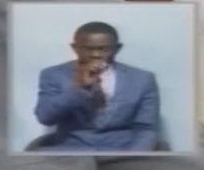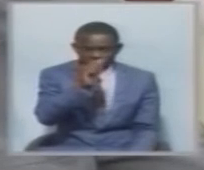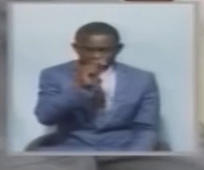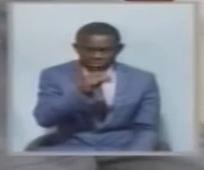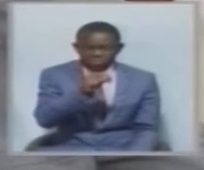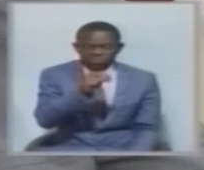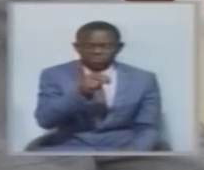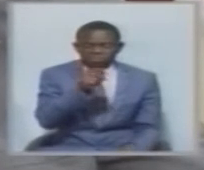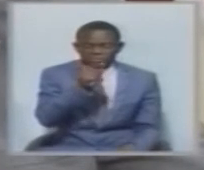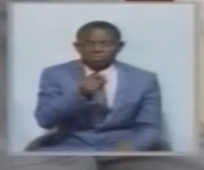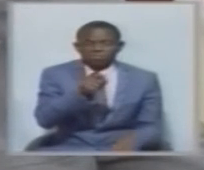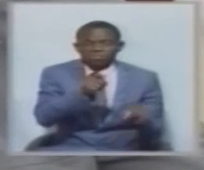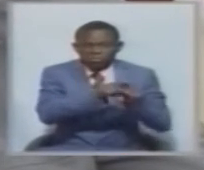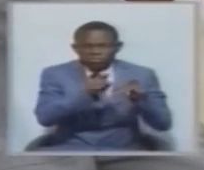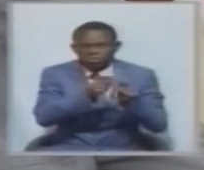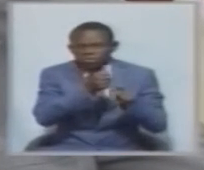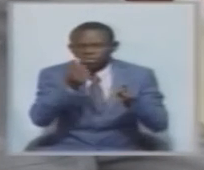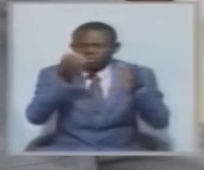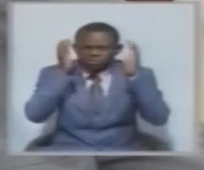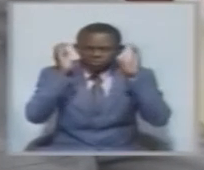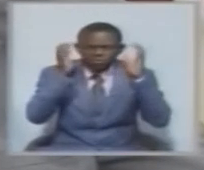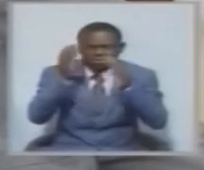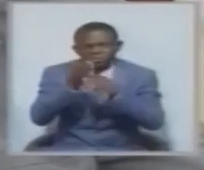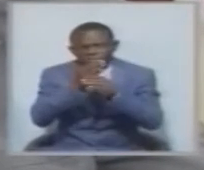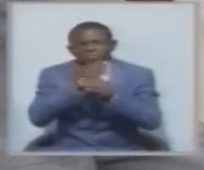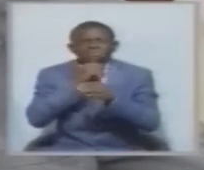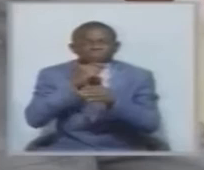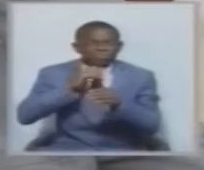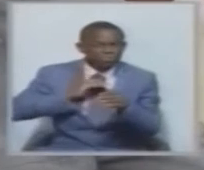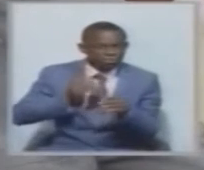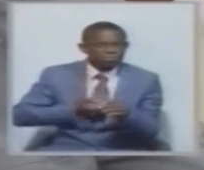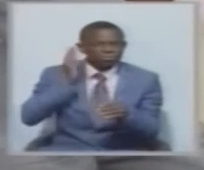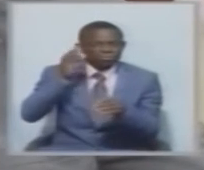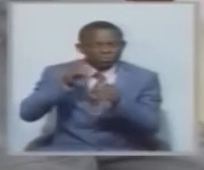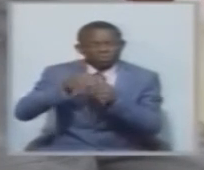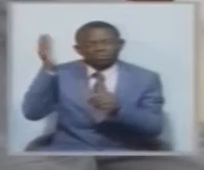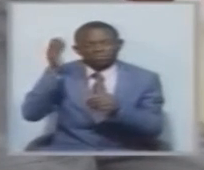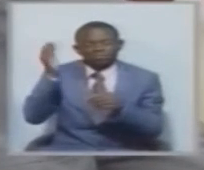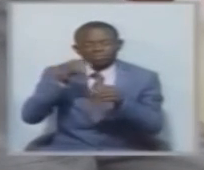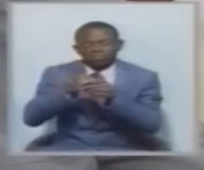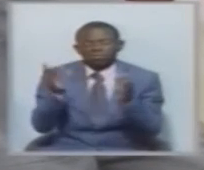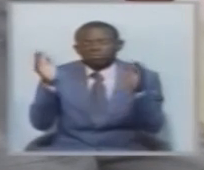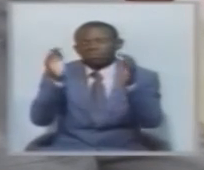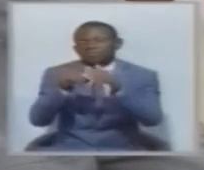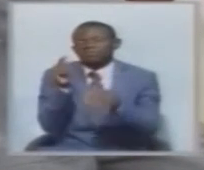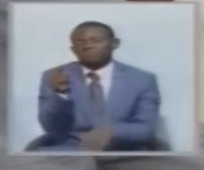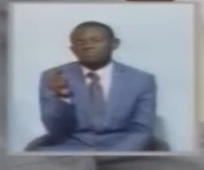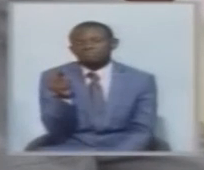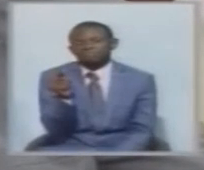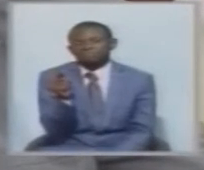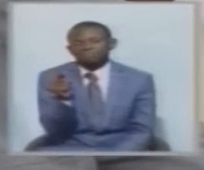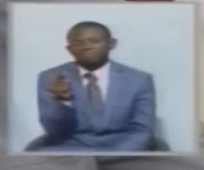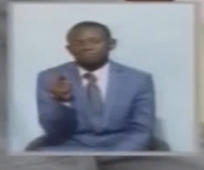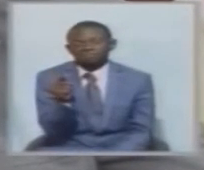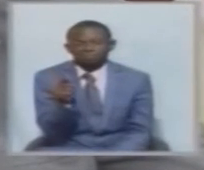some prominent businessmen who come and grace the occasion. So, apart from the